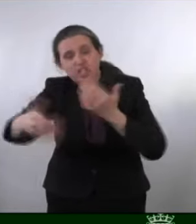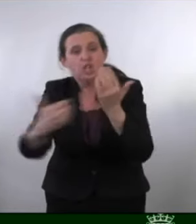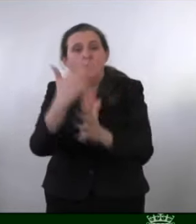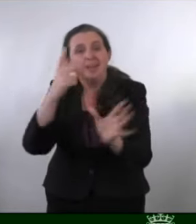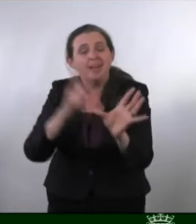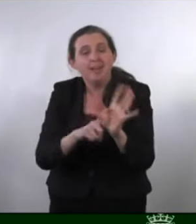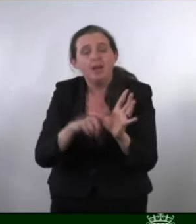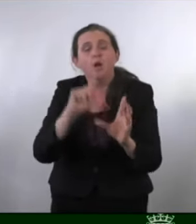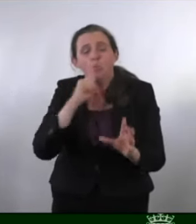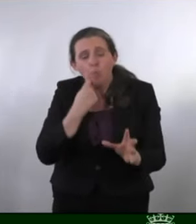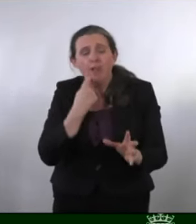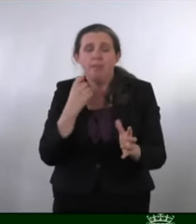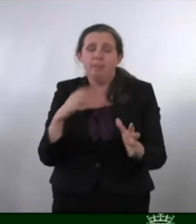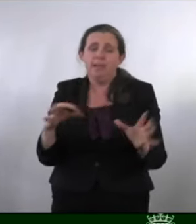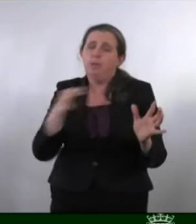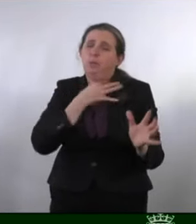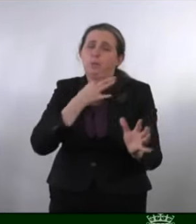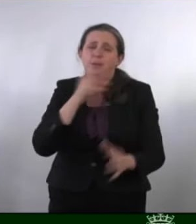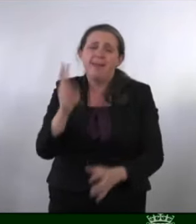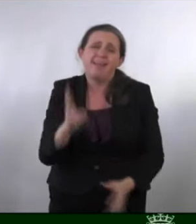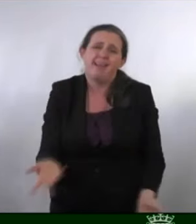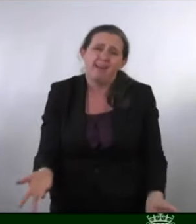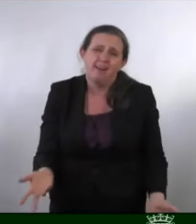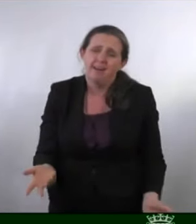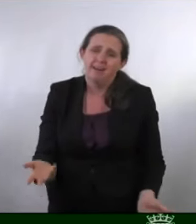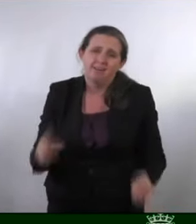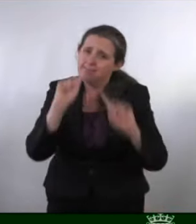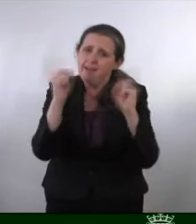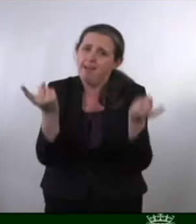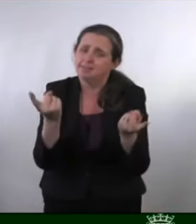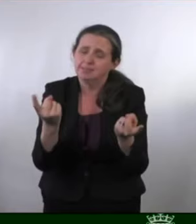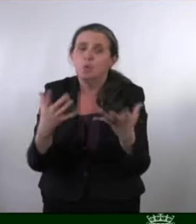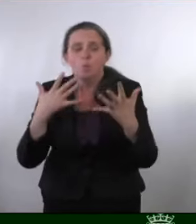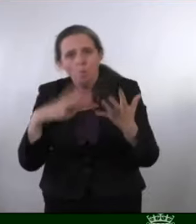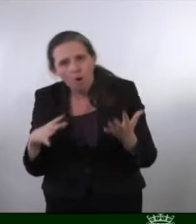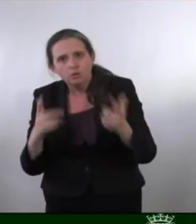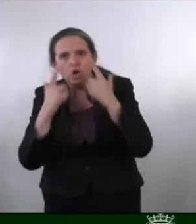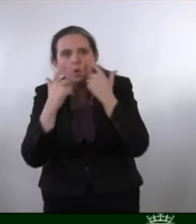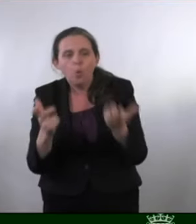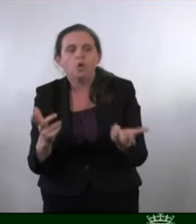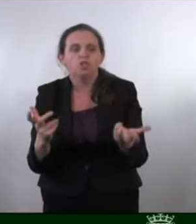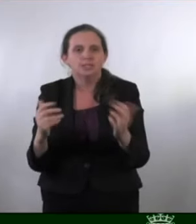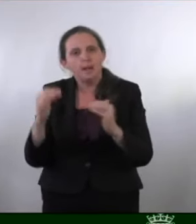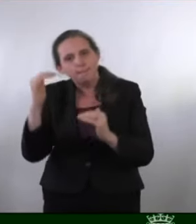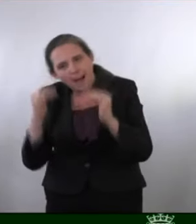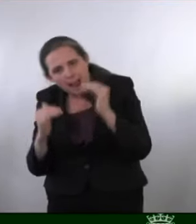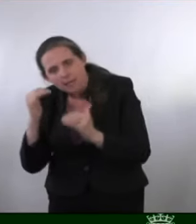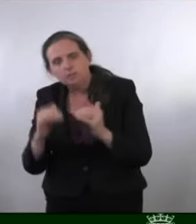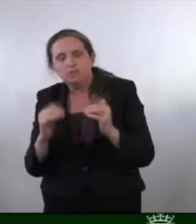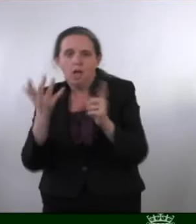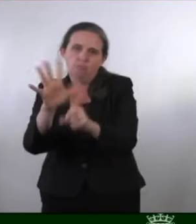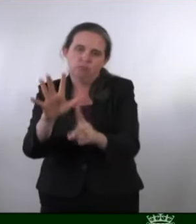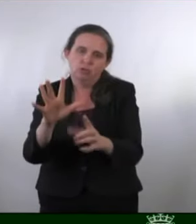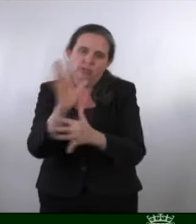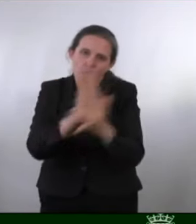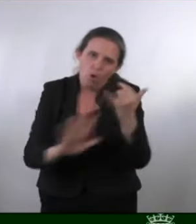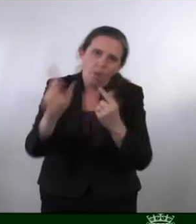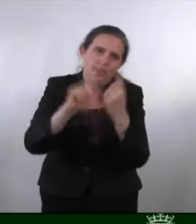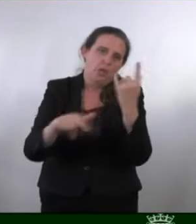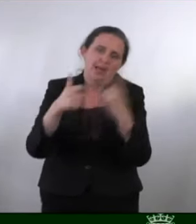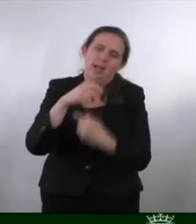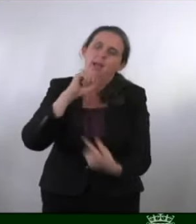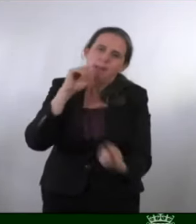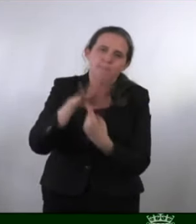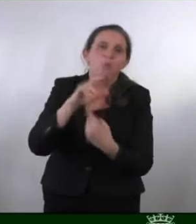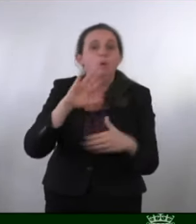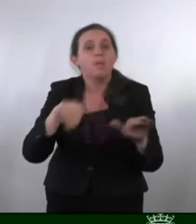they want a cautious and balanced approach, and that's what we will deliver for the whole UK.